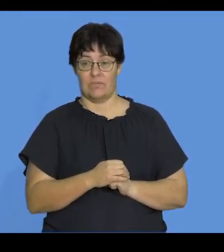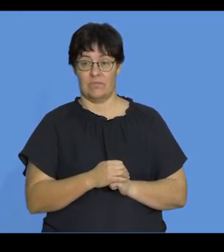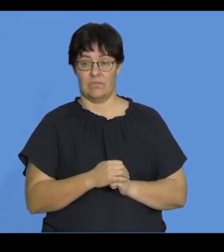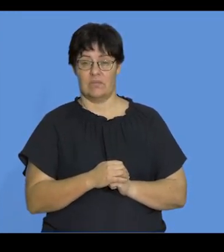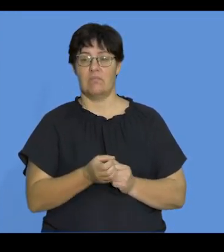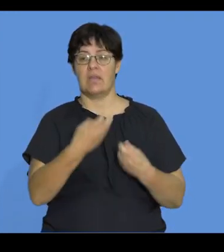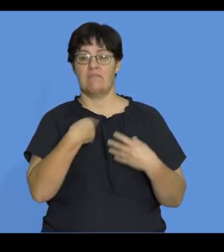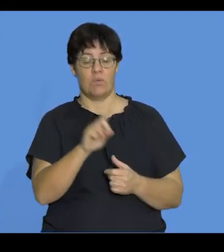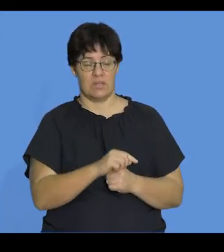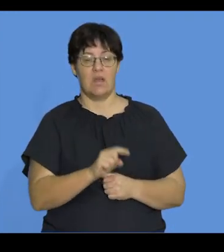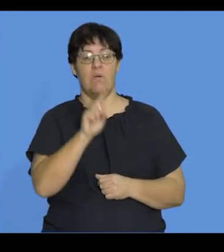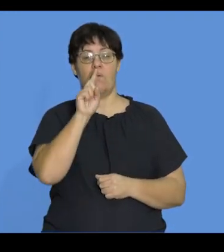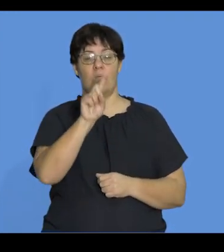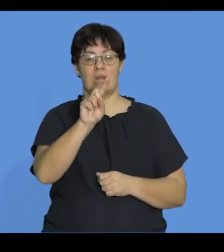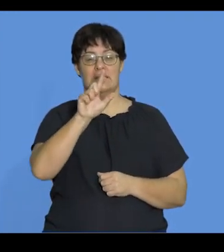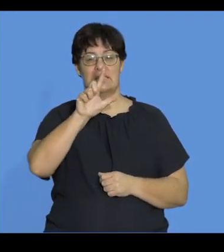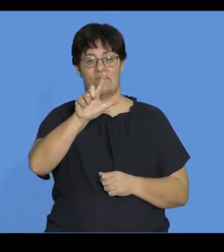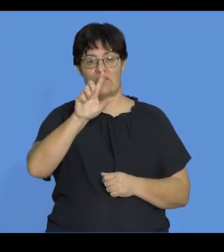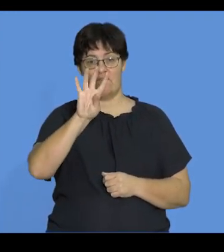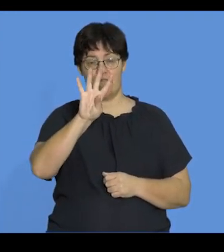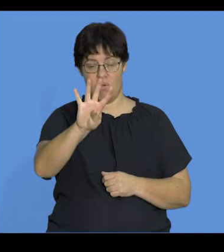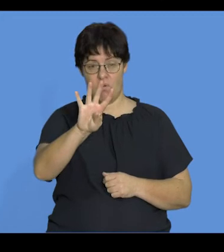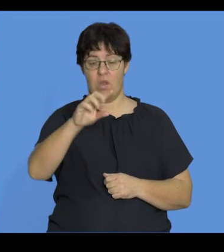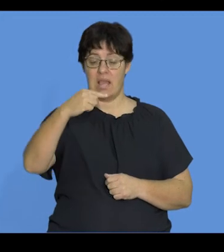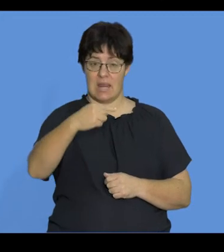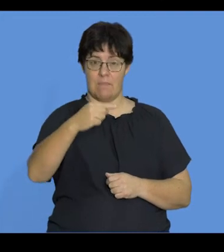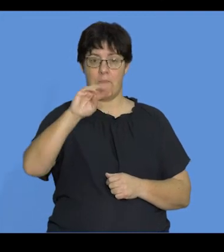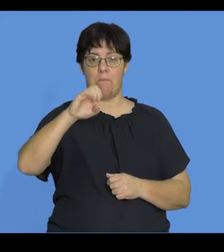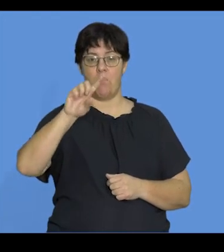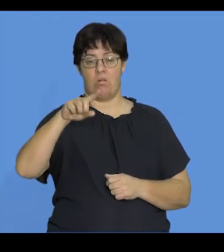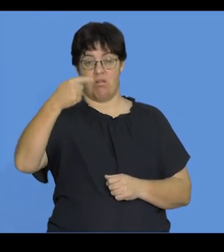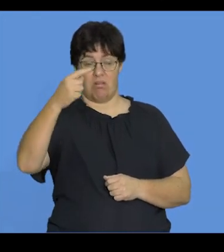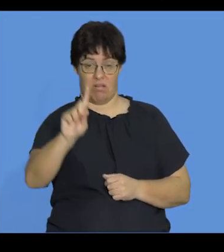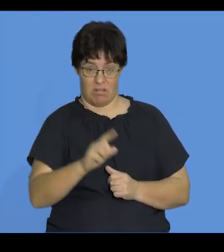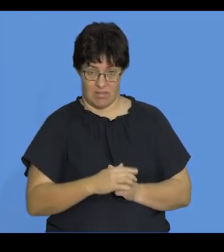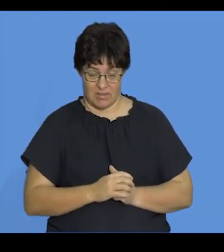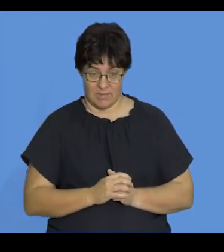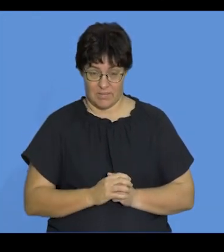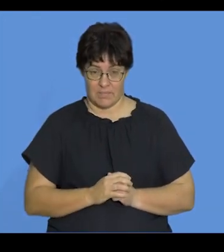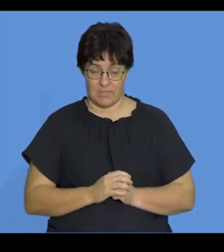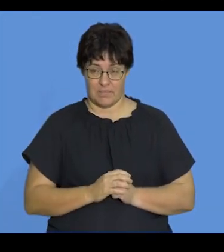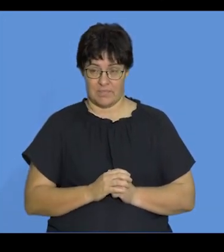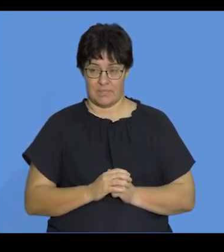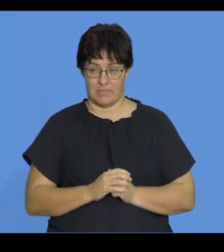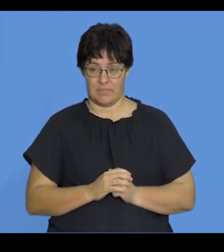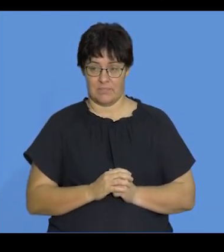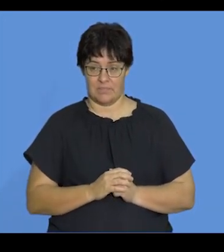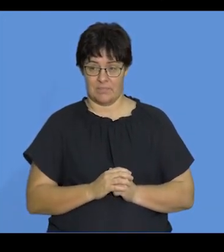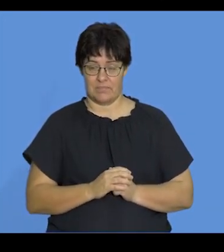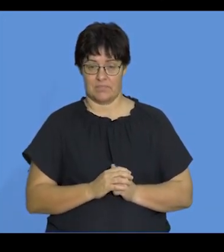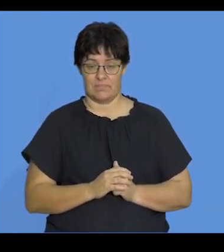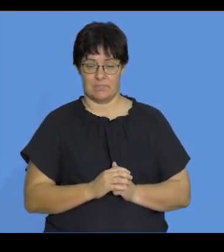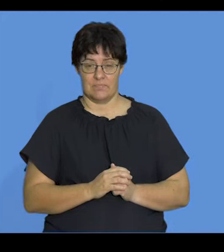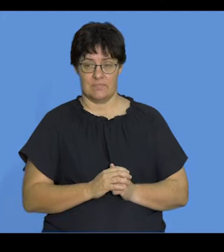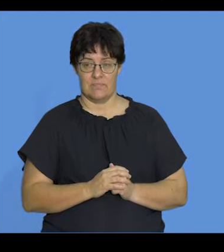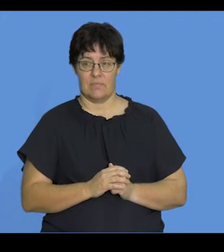What does this give us? It gives us 174 grams per mole. Okay. So that's the molar mass, 174 grams